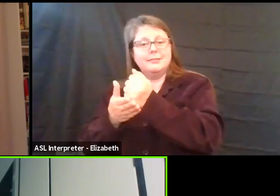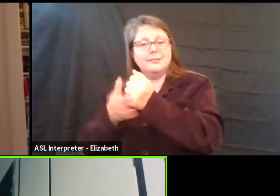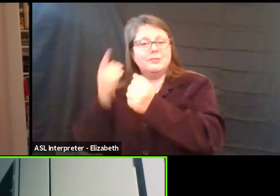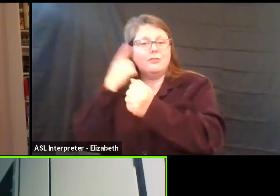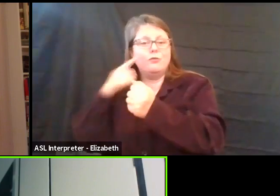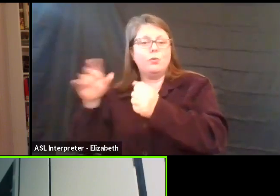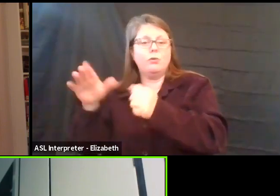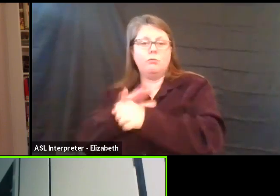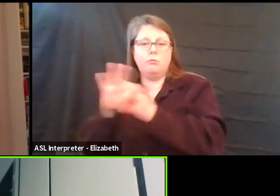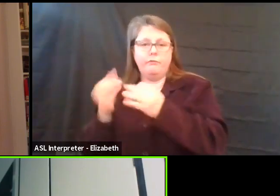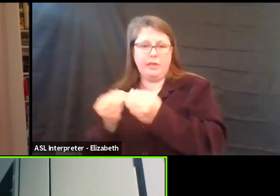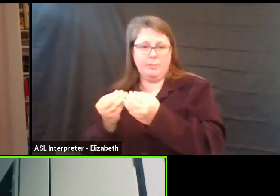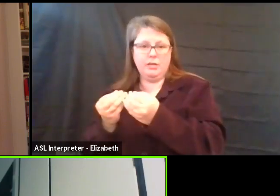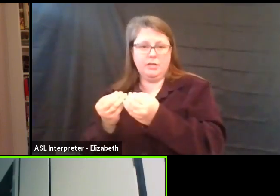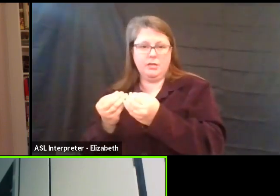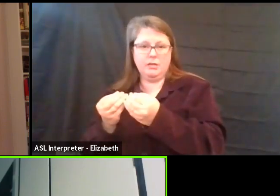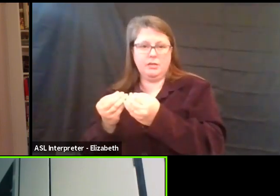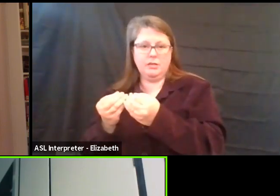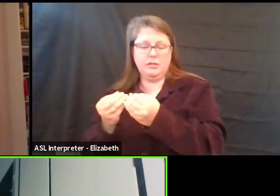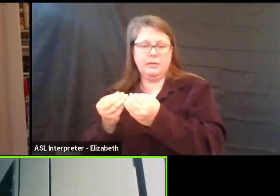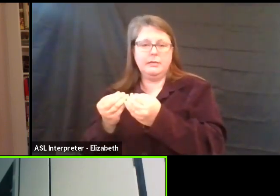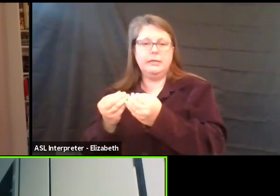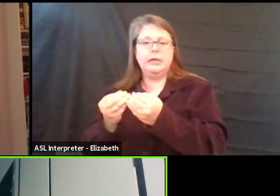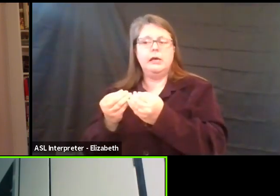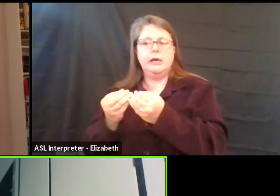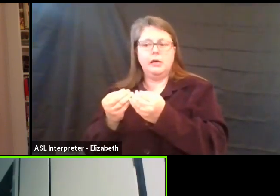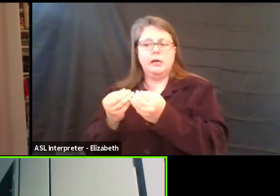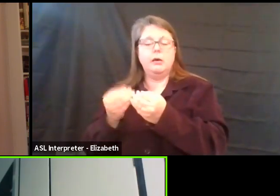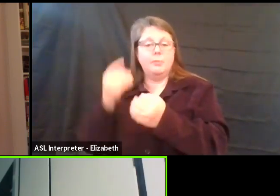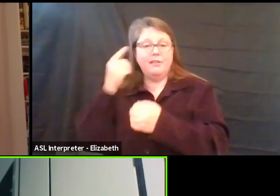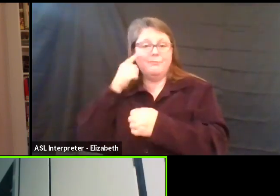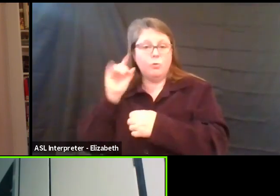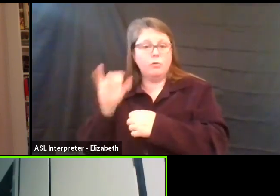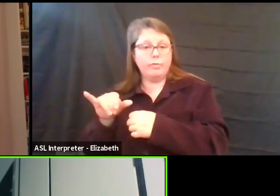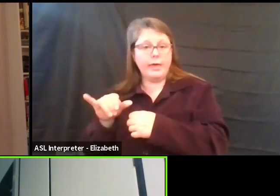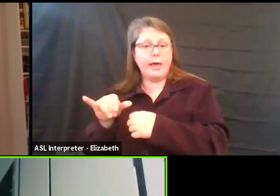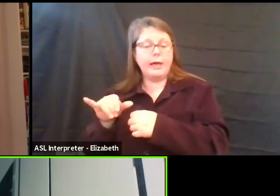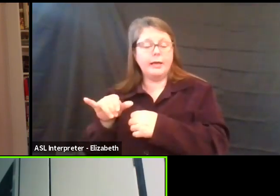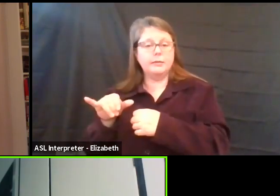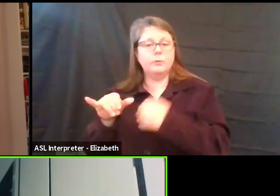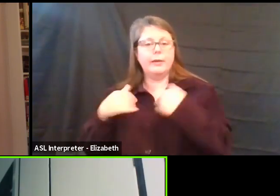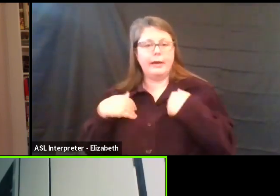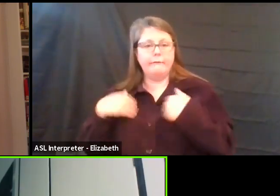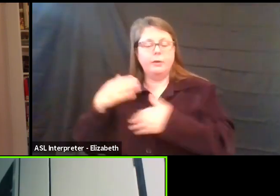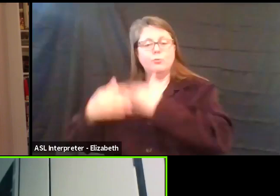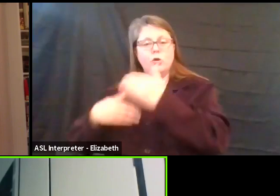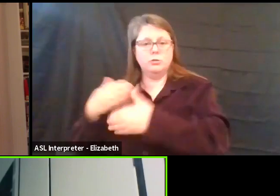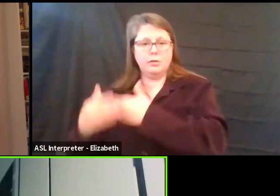is a process that works through.